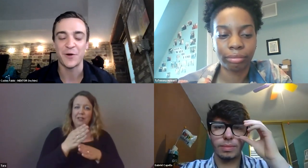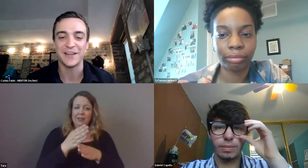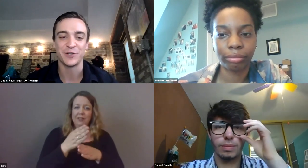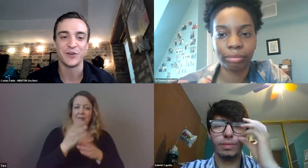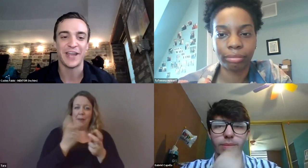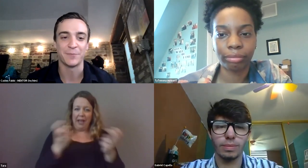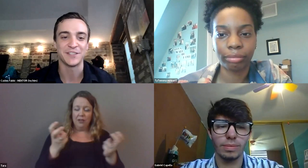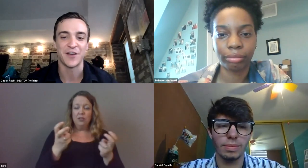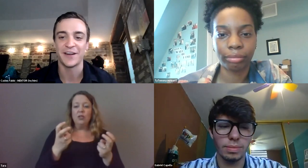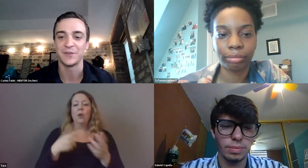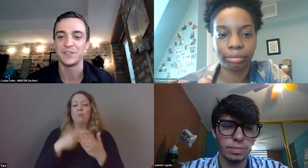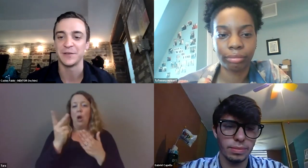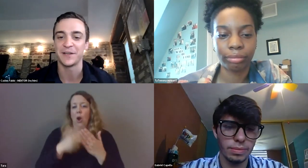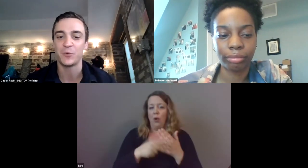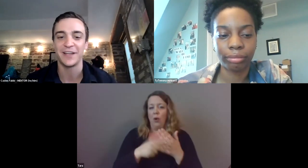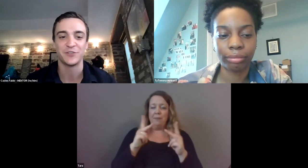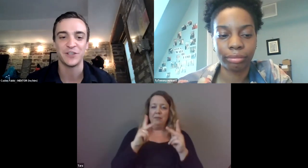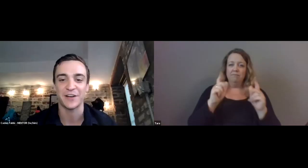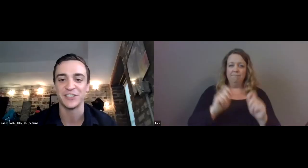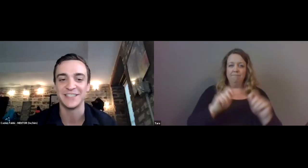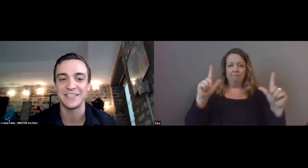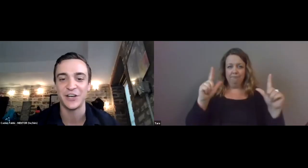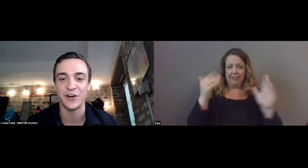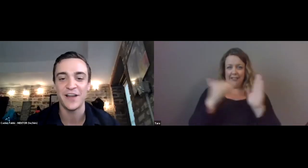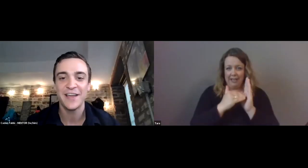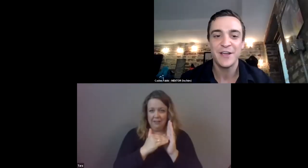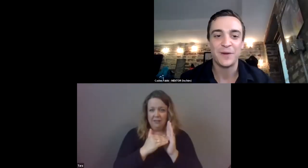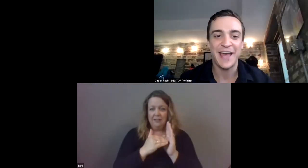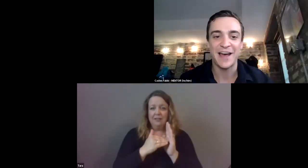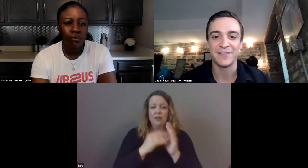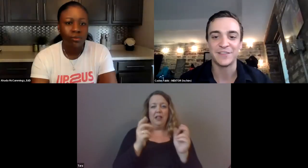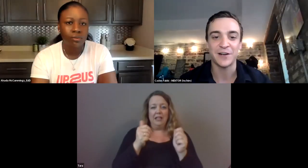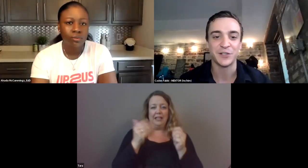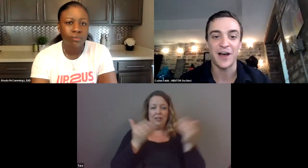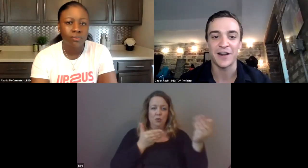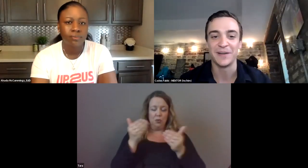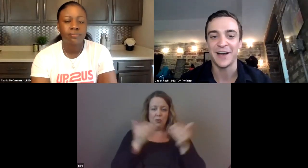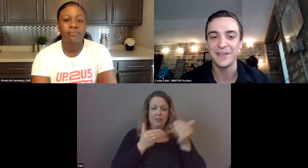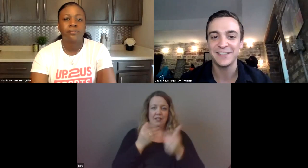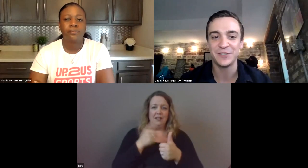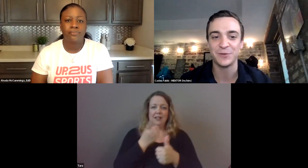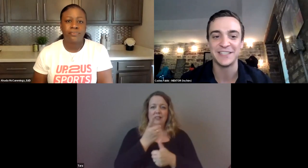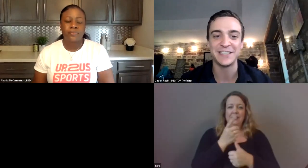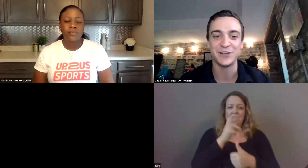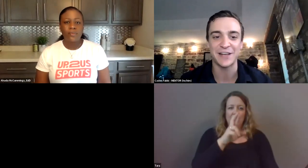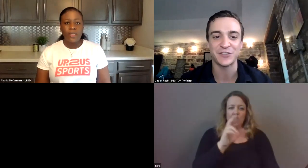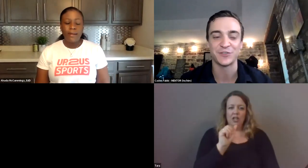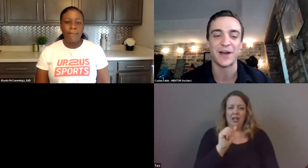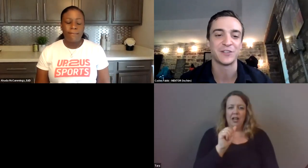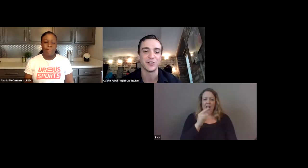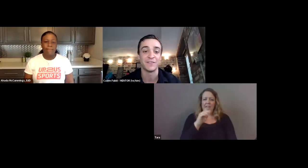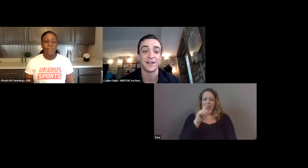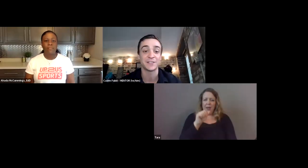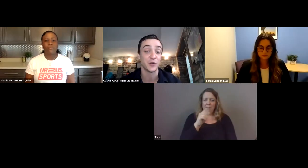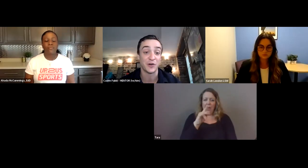folks to go ahead and turn their cameras on and i'll do some quick introductions here we have dr ahadima cummings who is the senior national